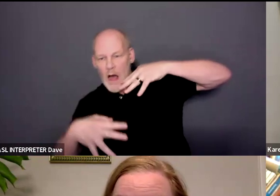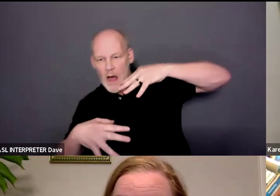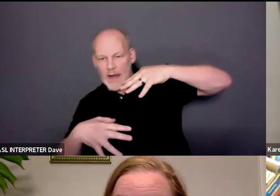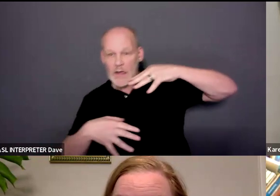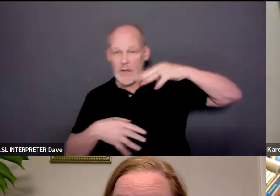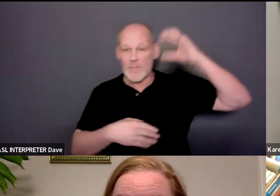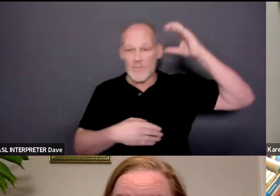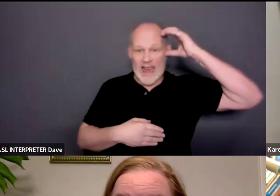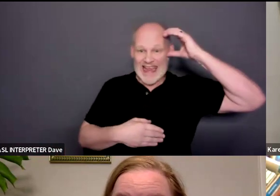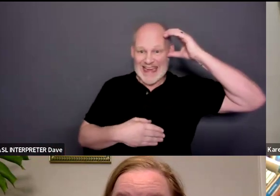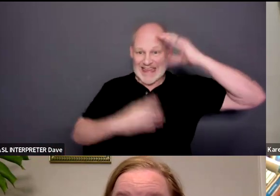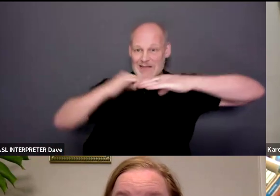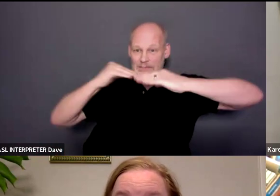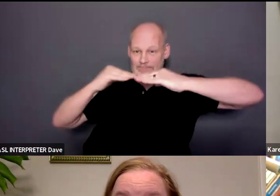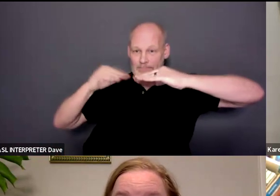your brain.